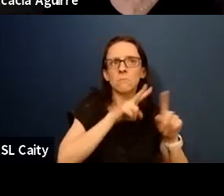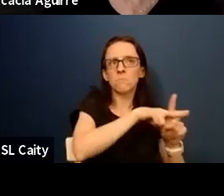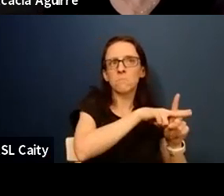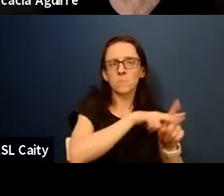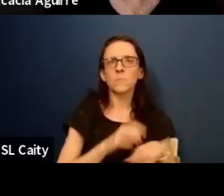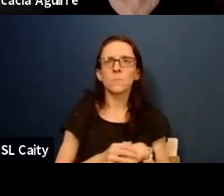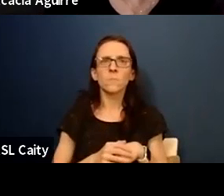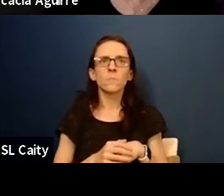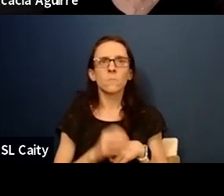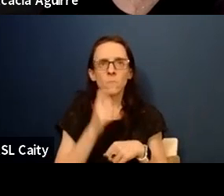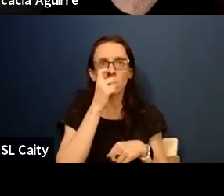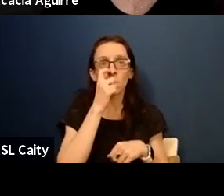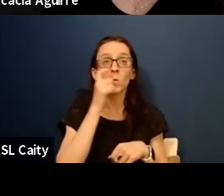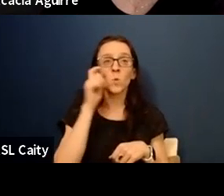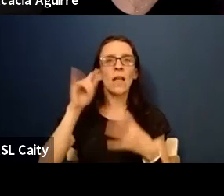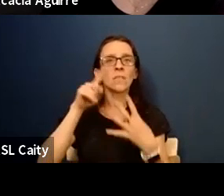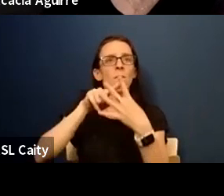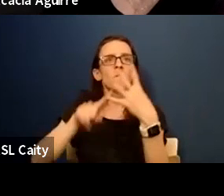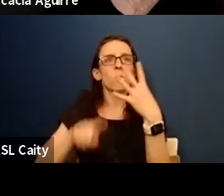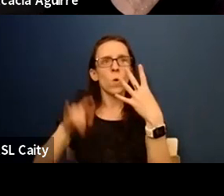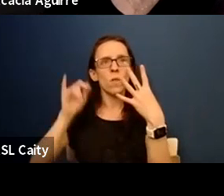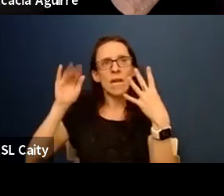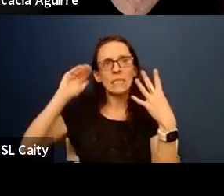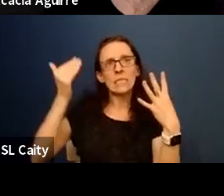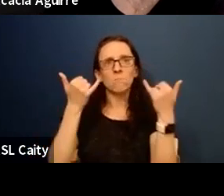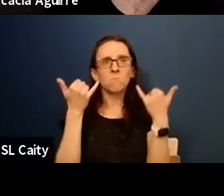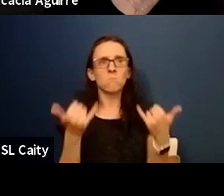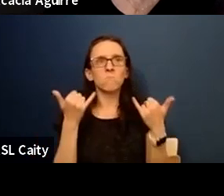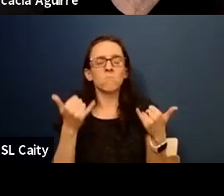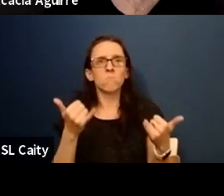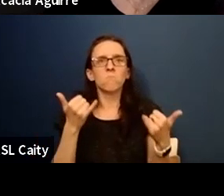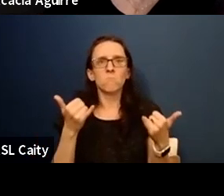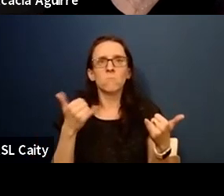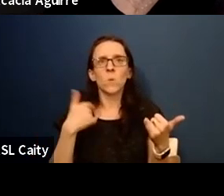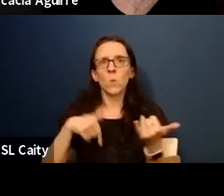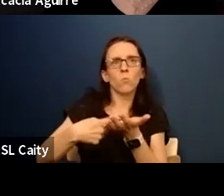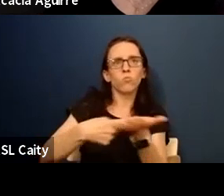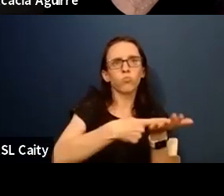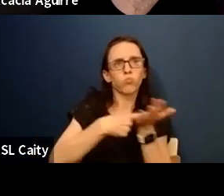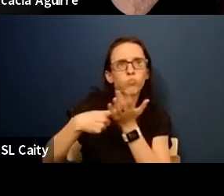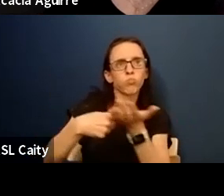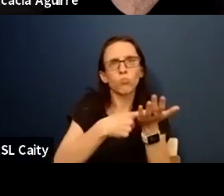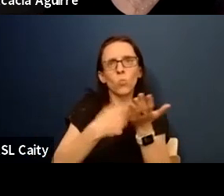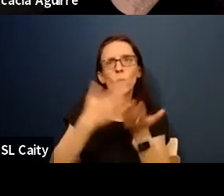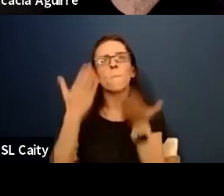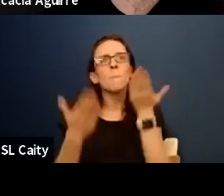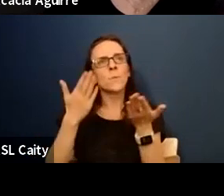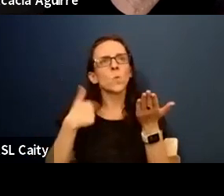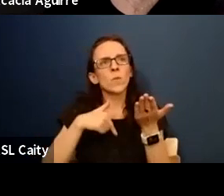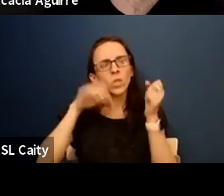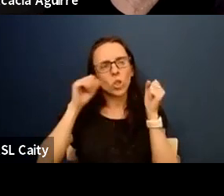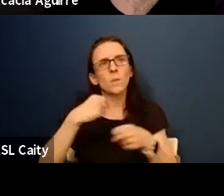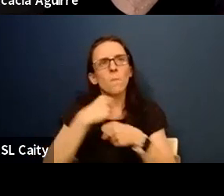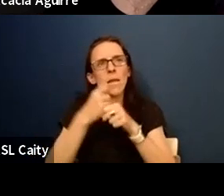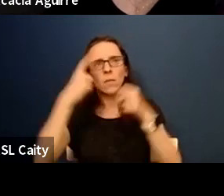are the 4 that seem to be in play right now, where we might be able to get some consensus, recognizing